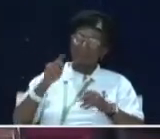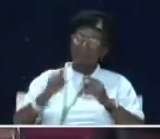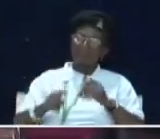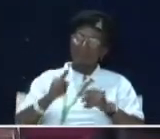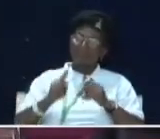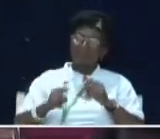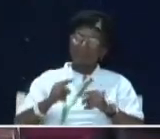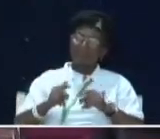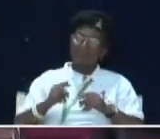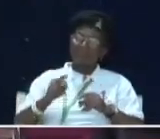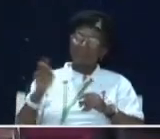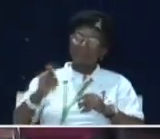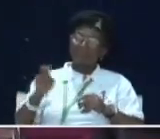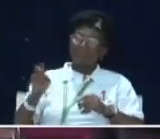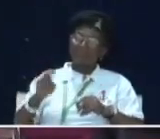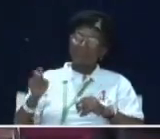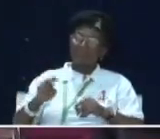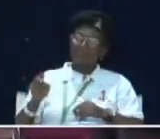200 people will answer you."